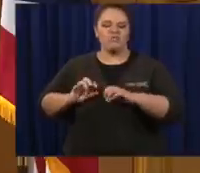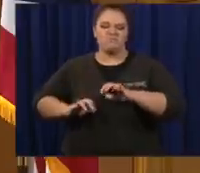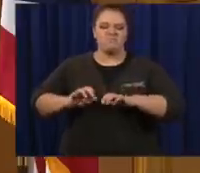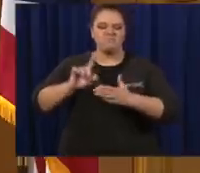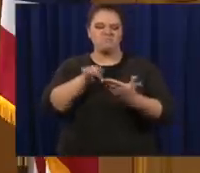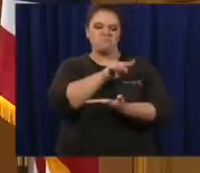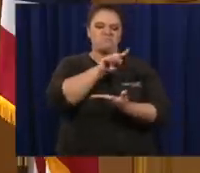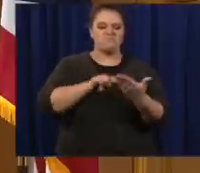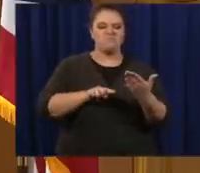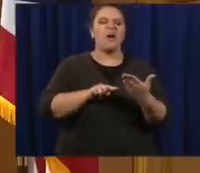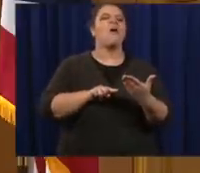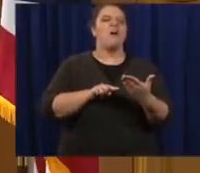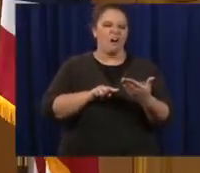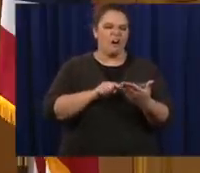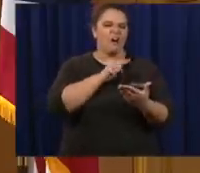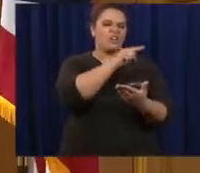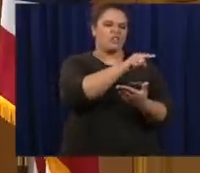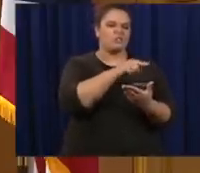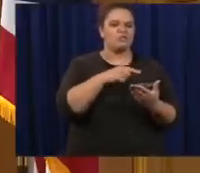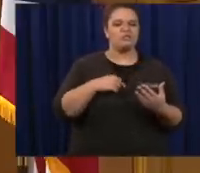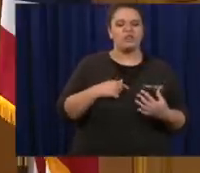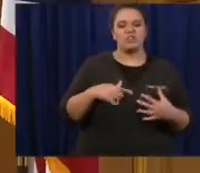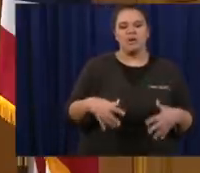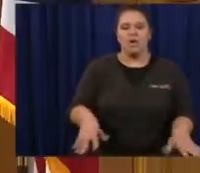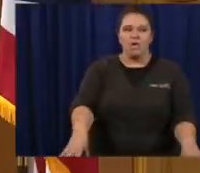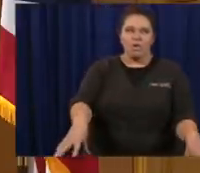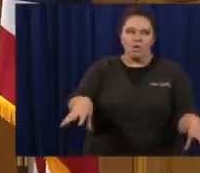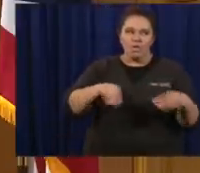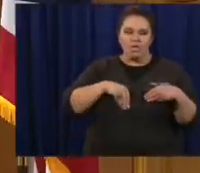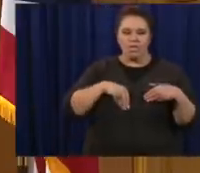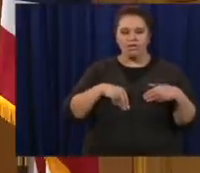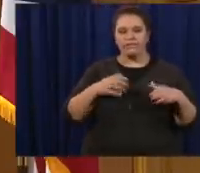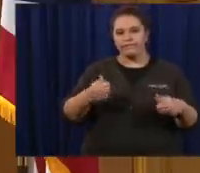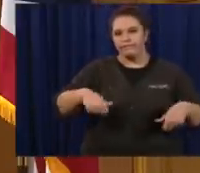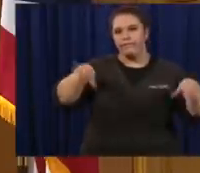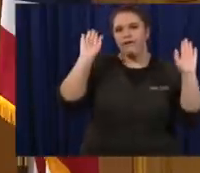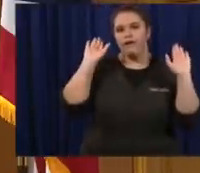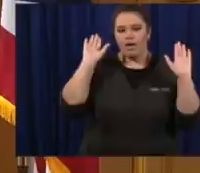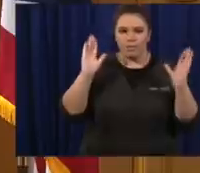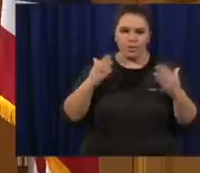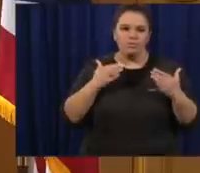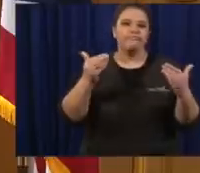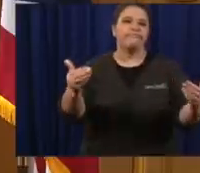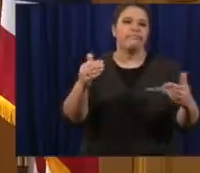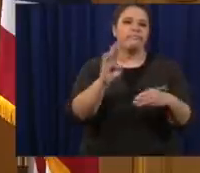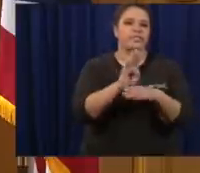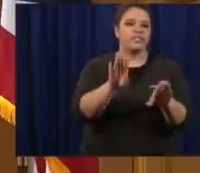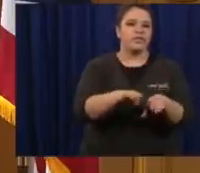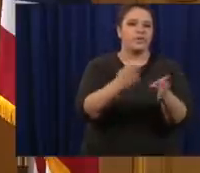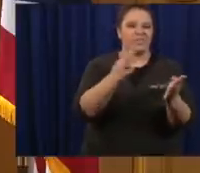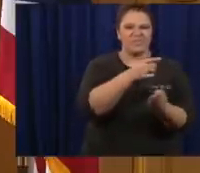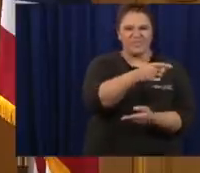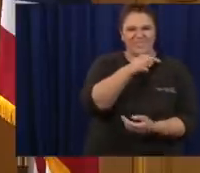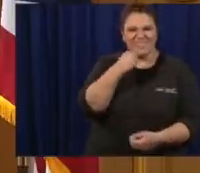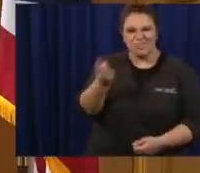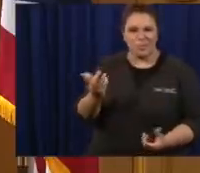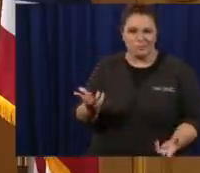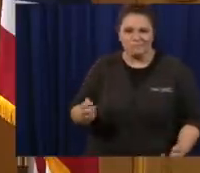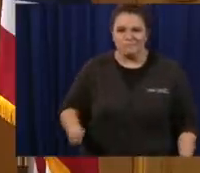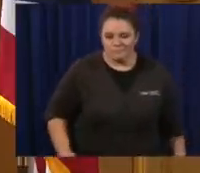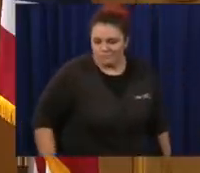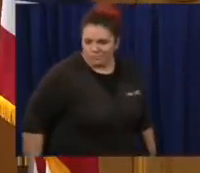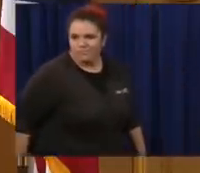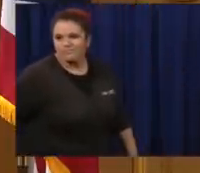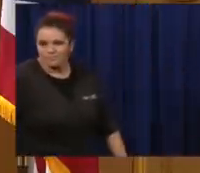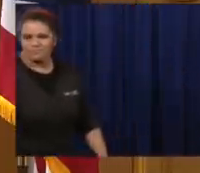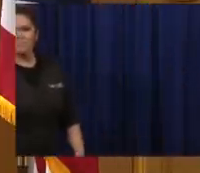Well, I would just ask them to watch what I do and watch what the state does and watch how we do this.